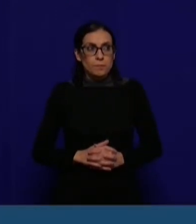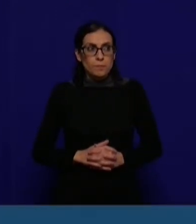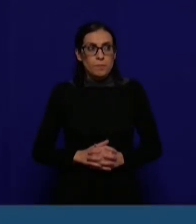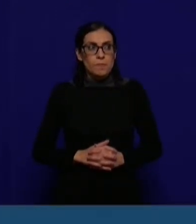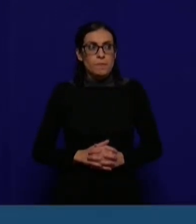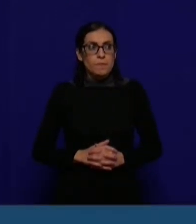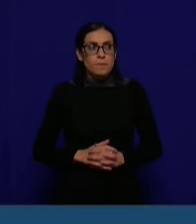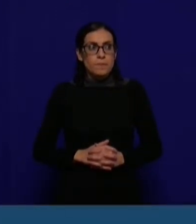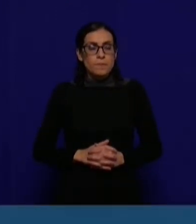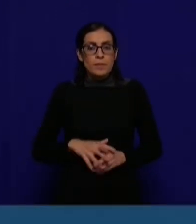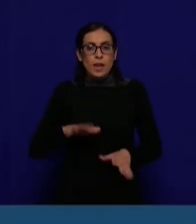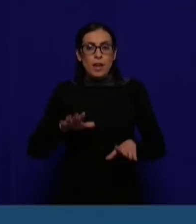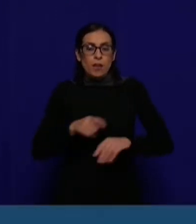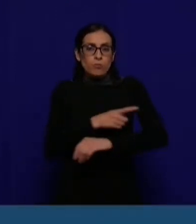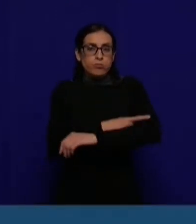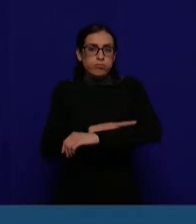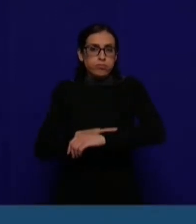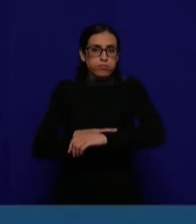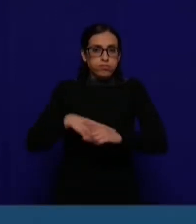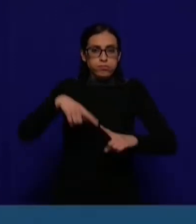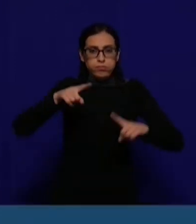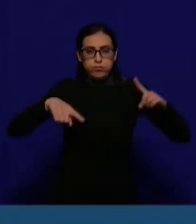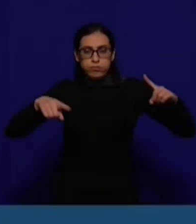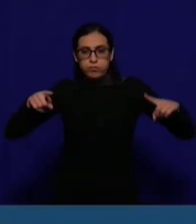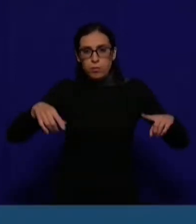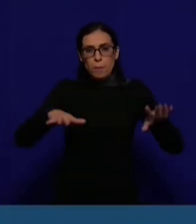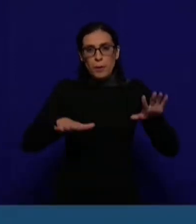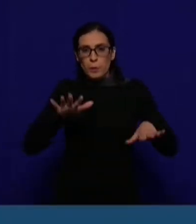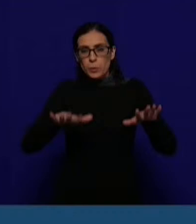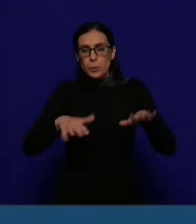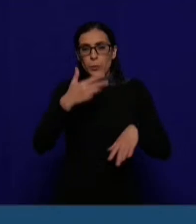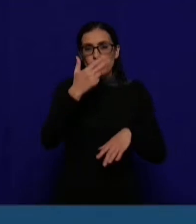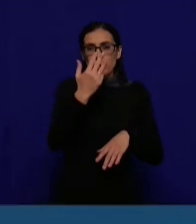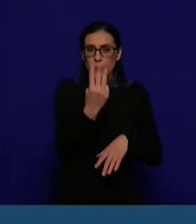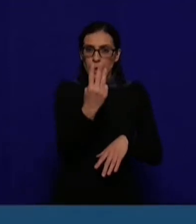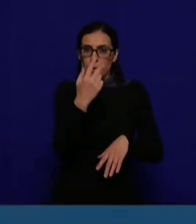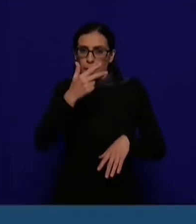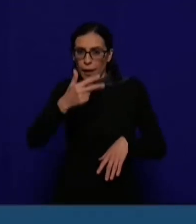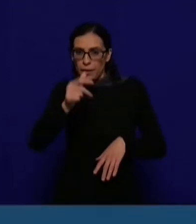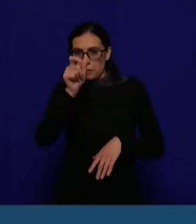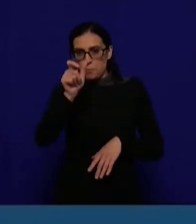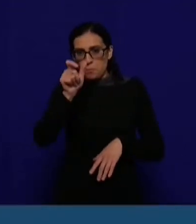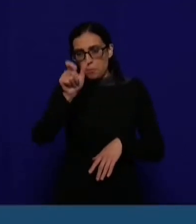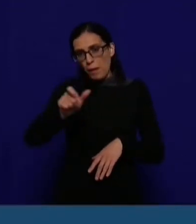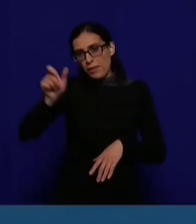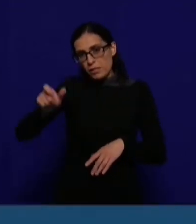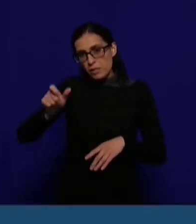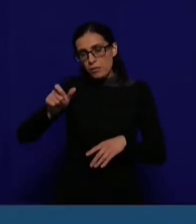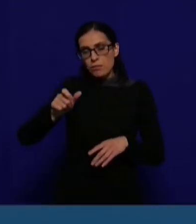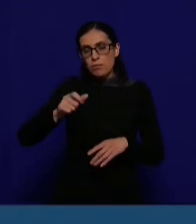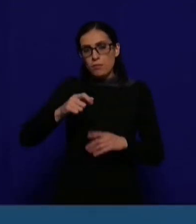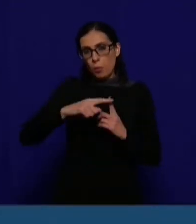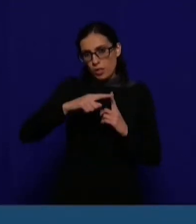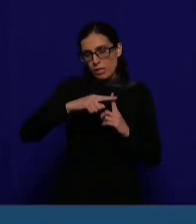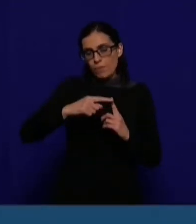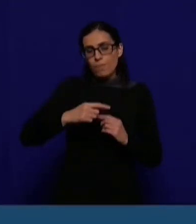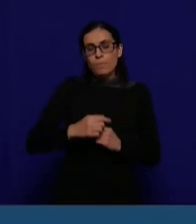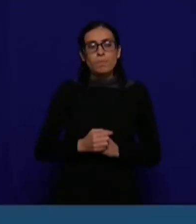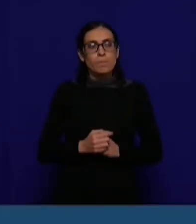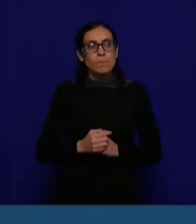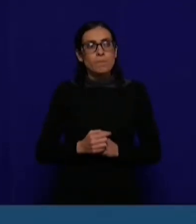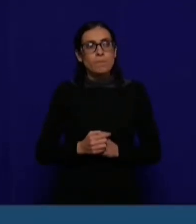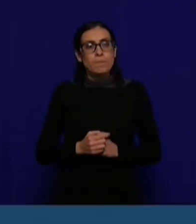at 38 cases. The majority of the cases that we have in Malta from the positive cases is of the